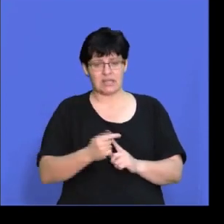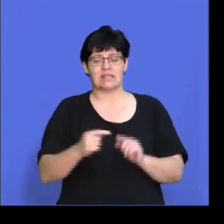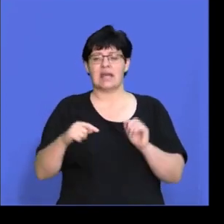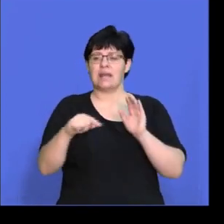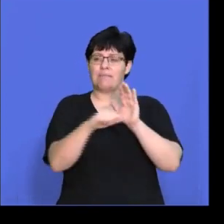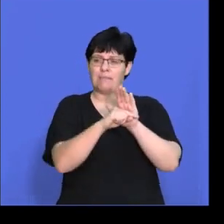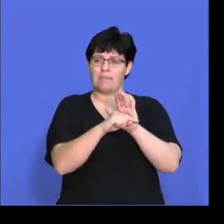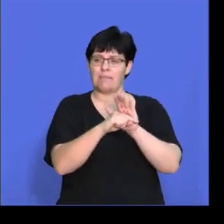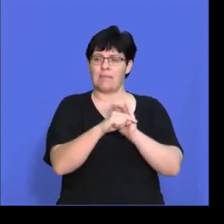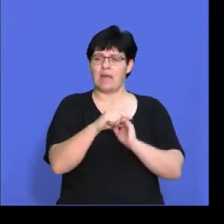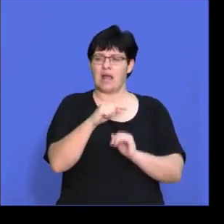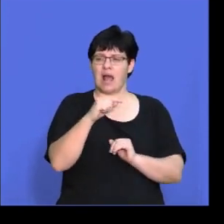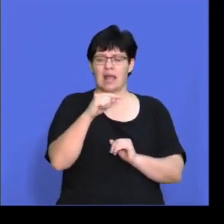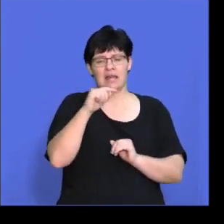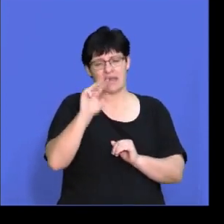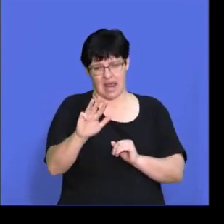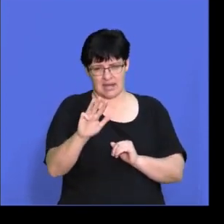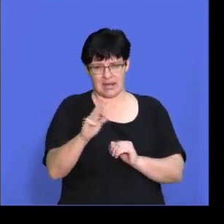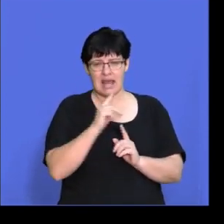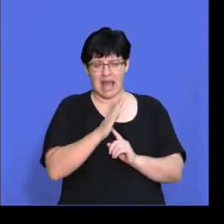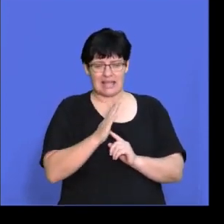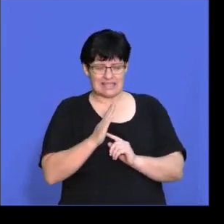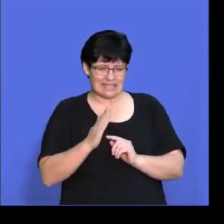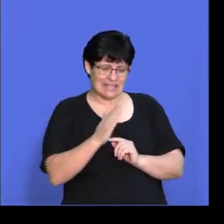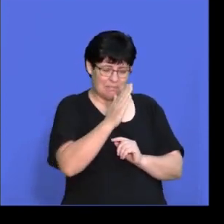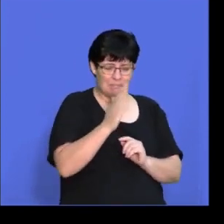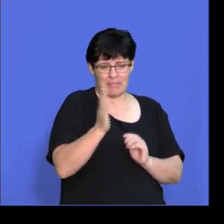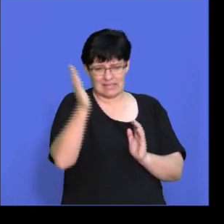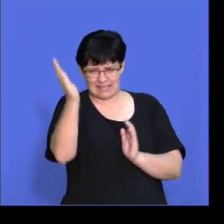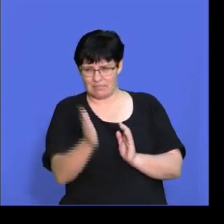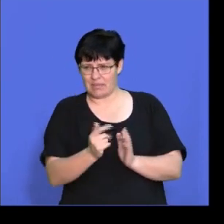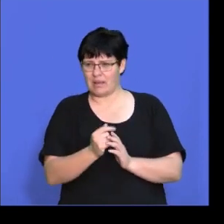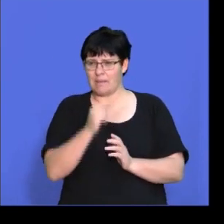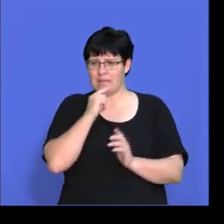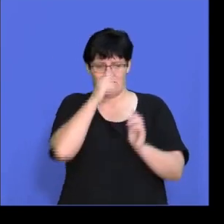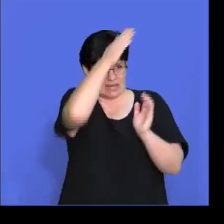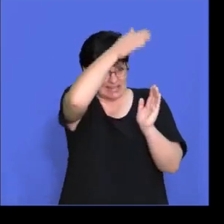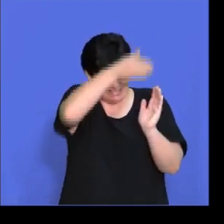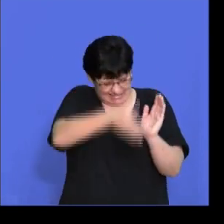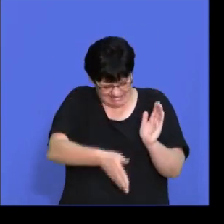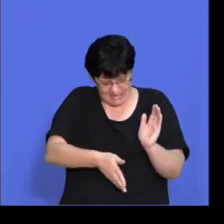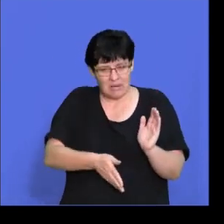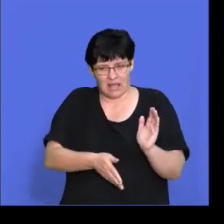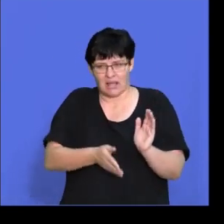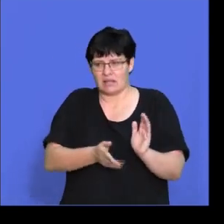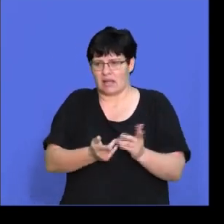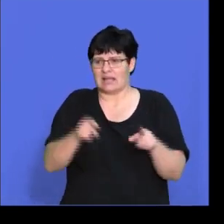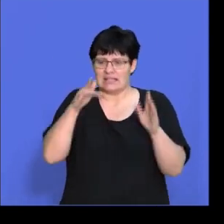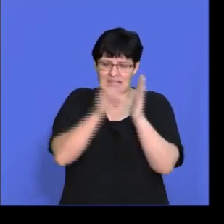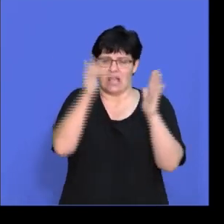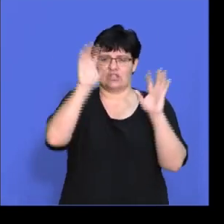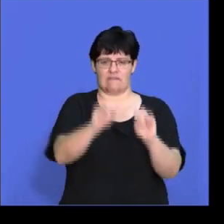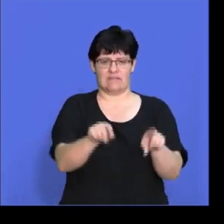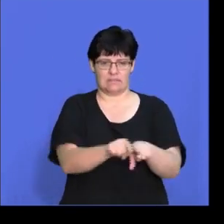negative 9. It's very steep, negative and very steep. So it might be doing something like that, coming all the way down, obviously touching like